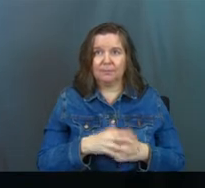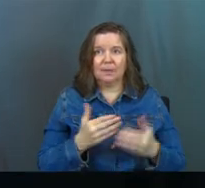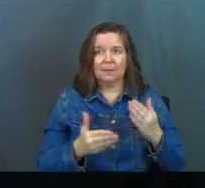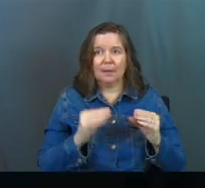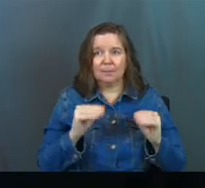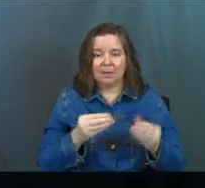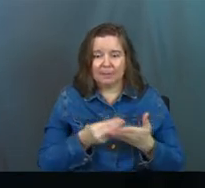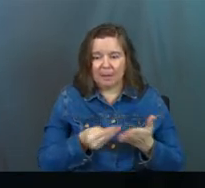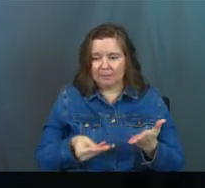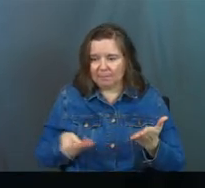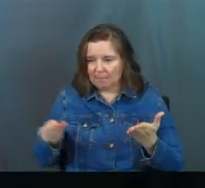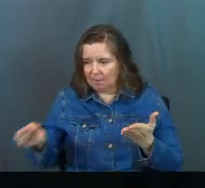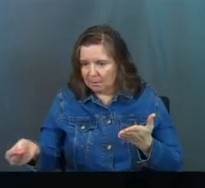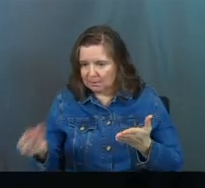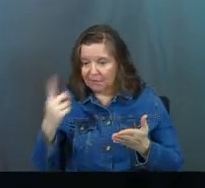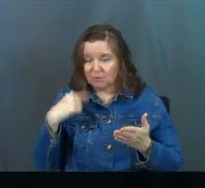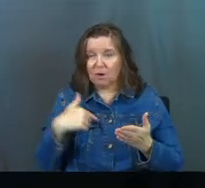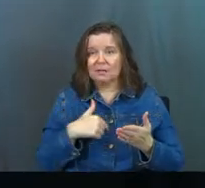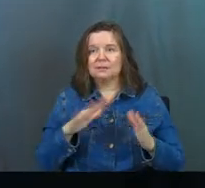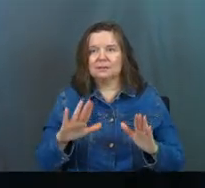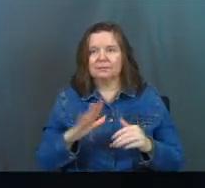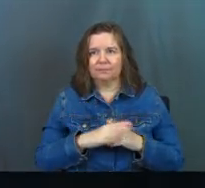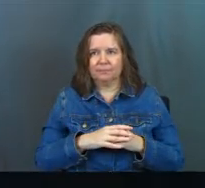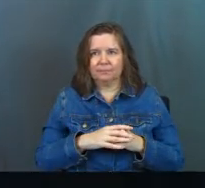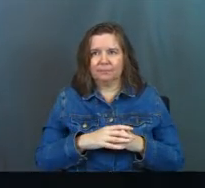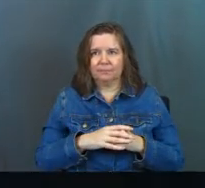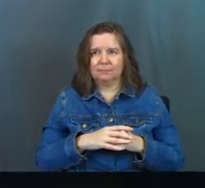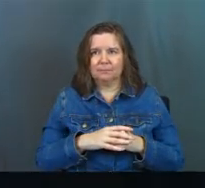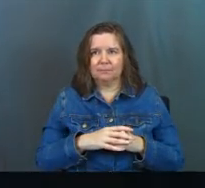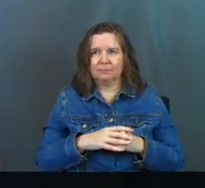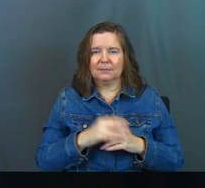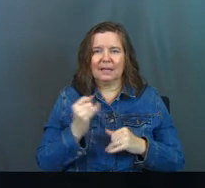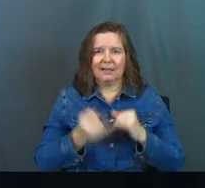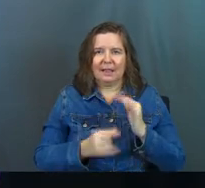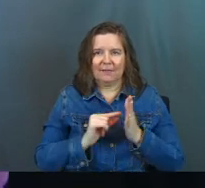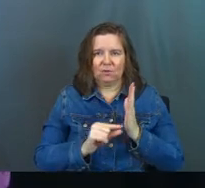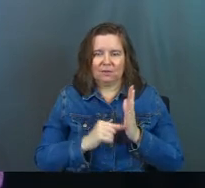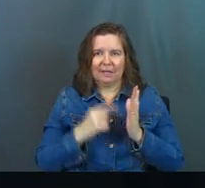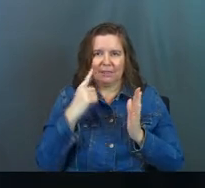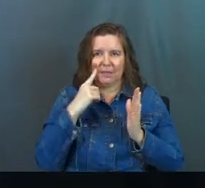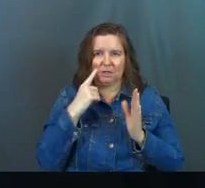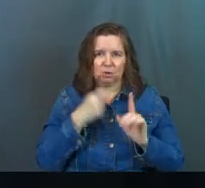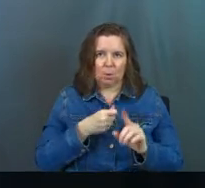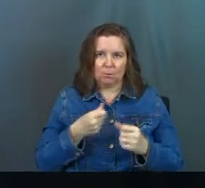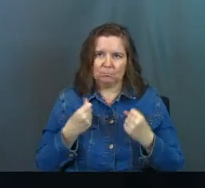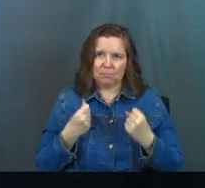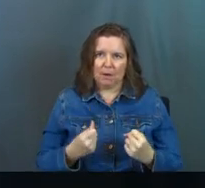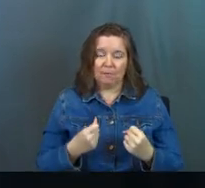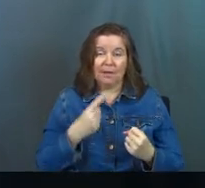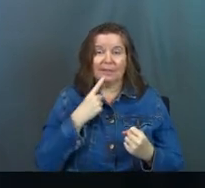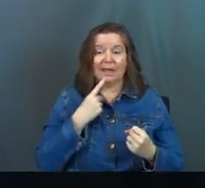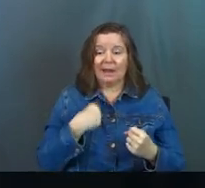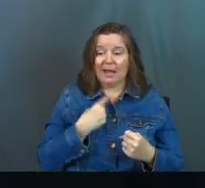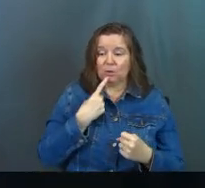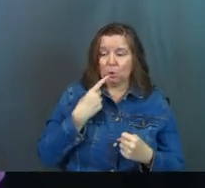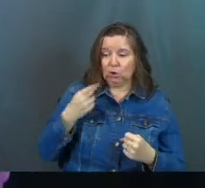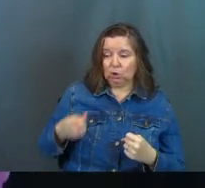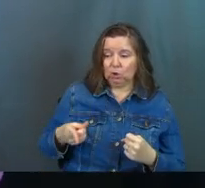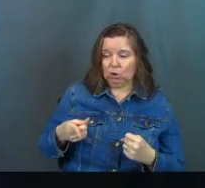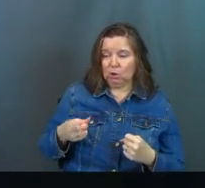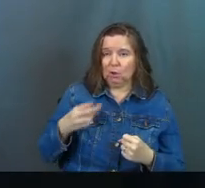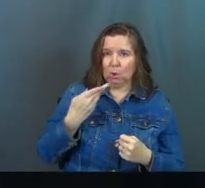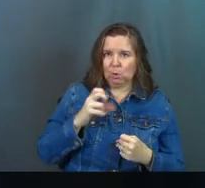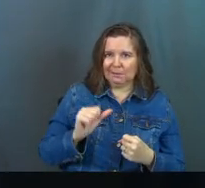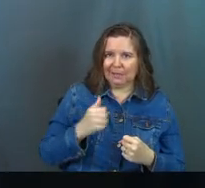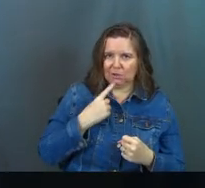So maybe he puts the money down and it's for us. Here's the last verse. I just think it's so powerful. It says, then I told her,